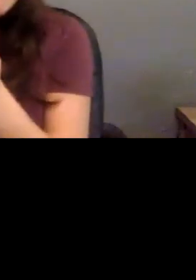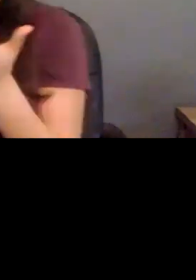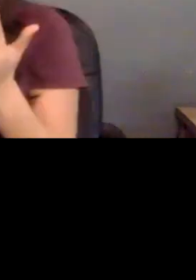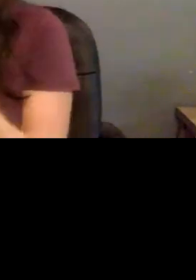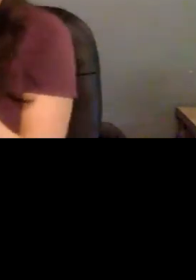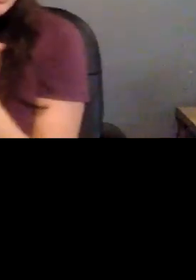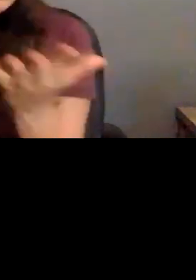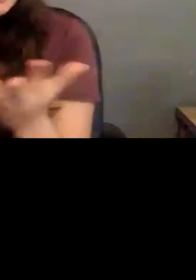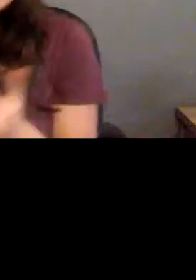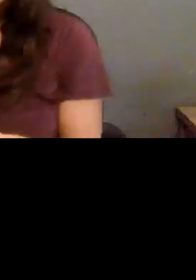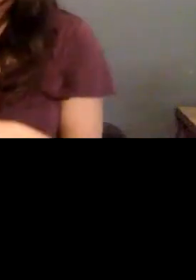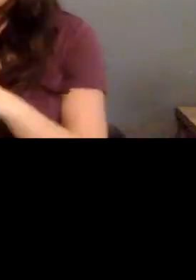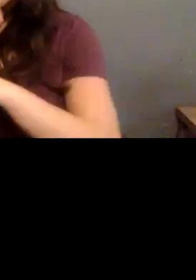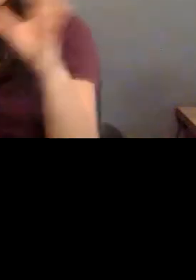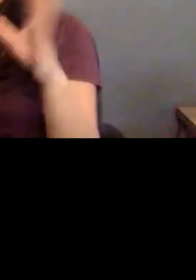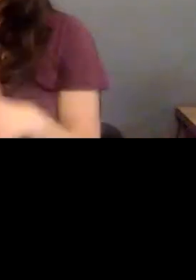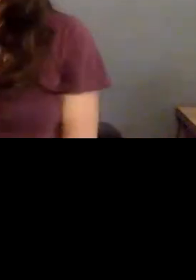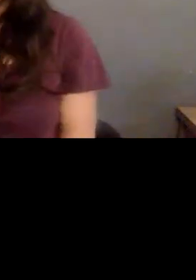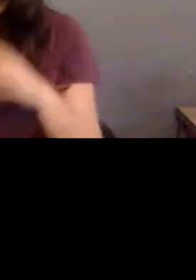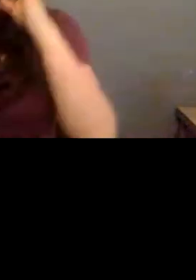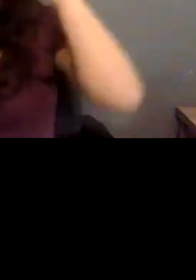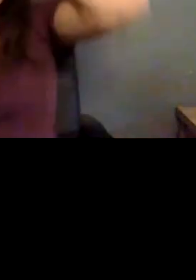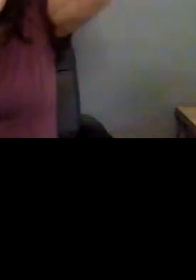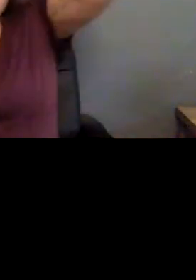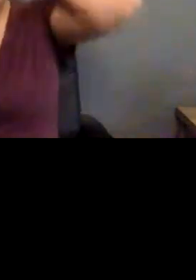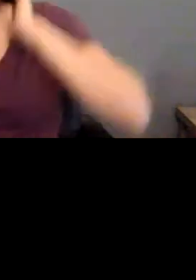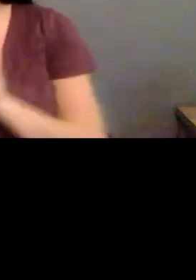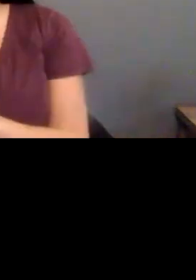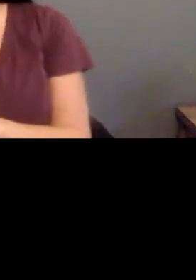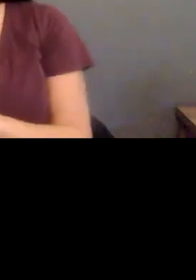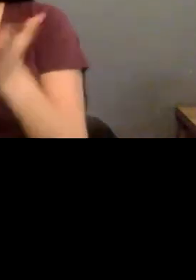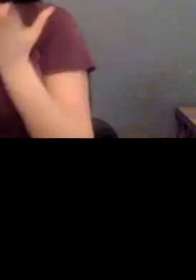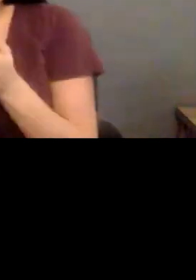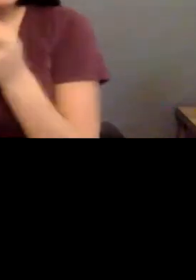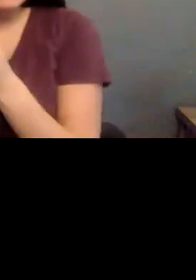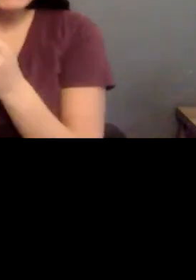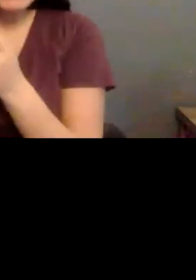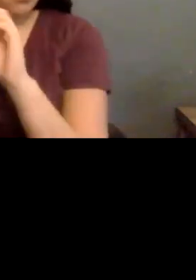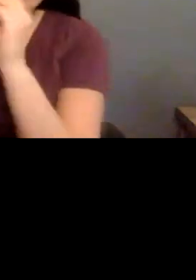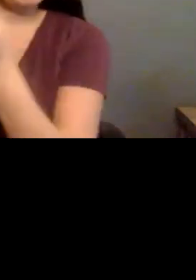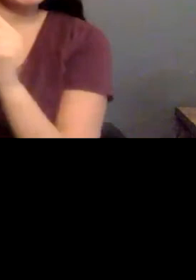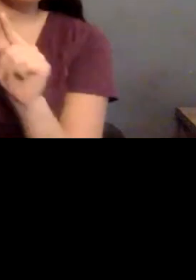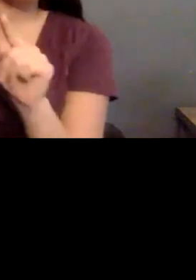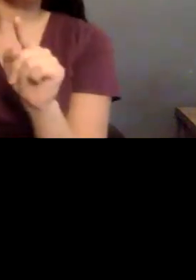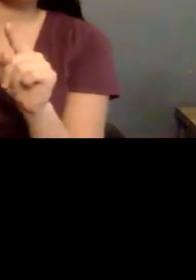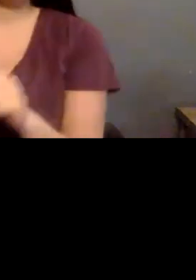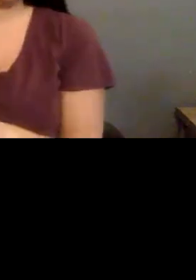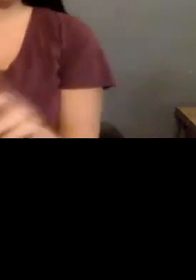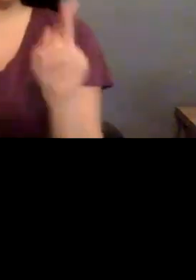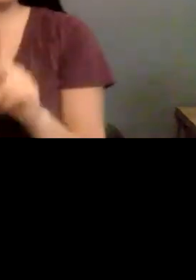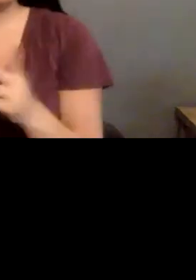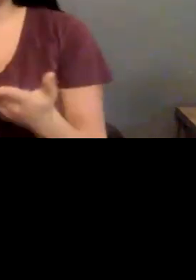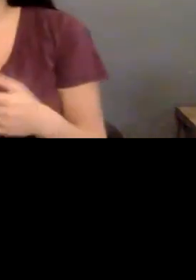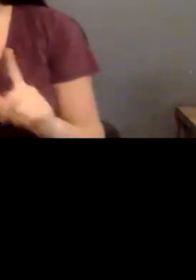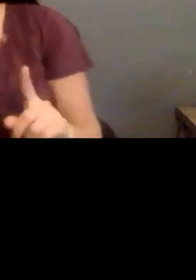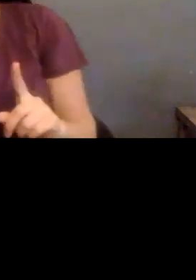that's how I imagine it being set up now. Or providing to specific organizations where they see individuals. For example, in the deaf